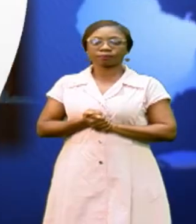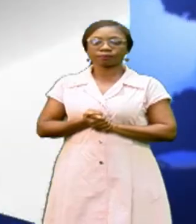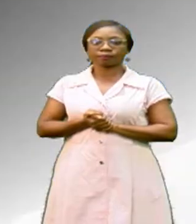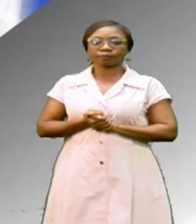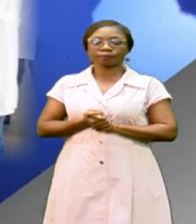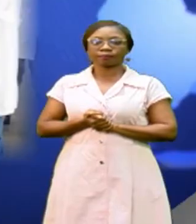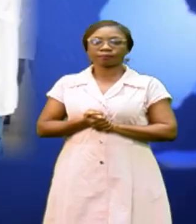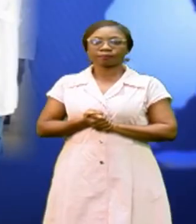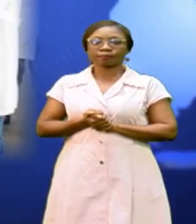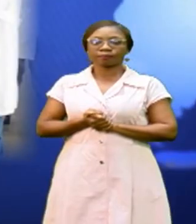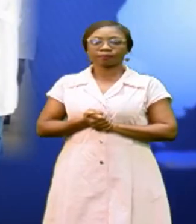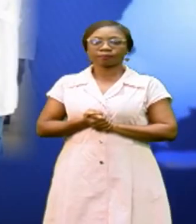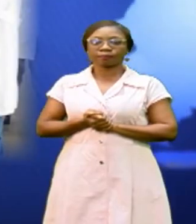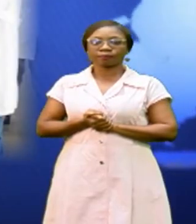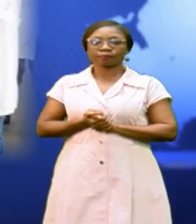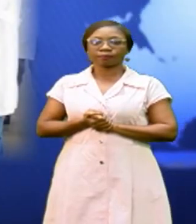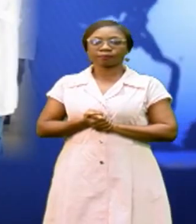Yuletide.